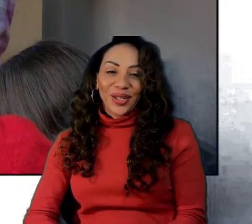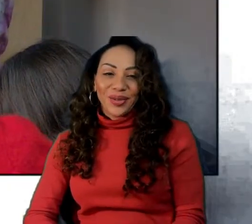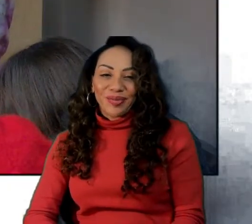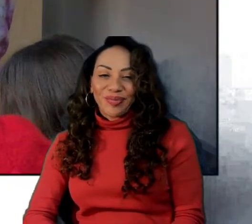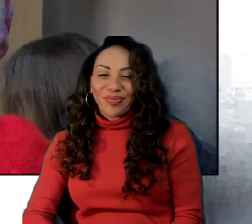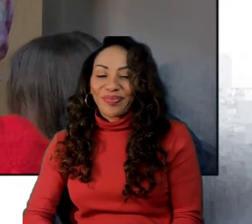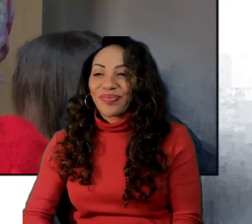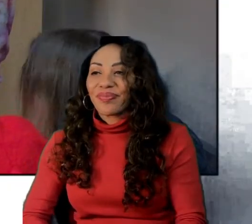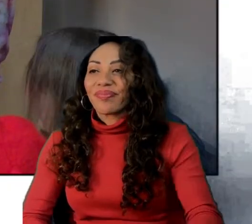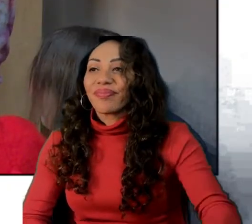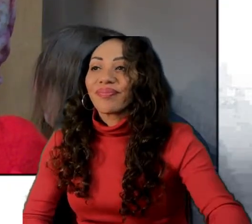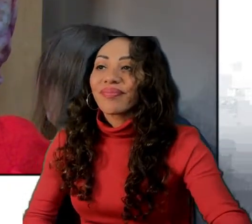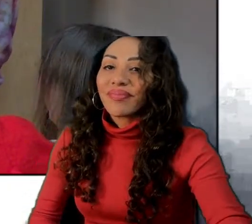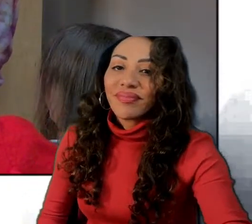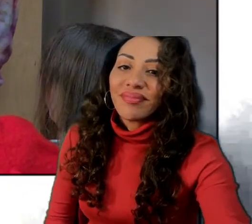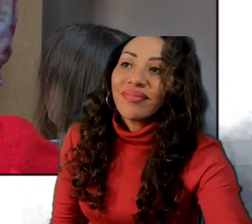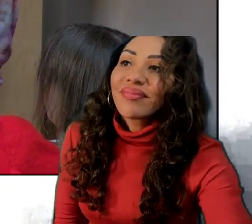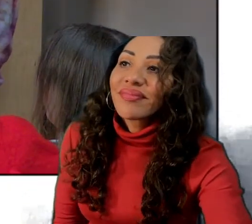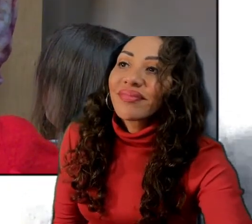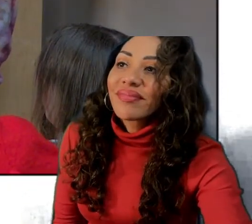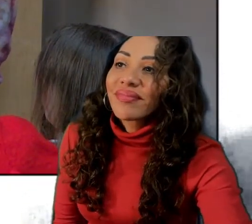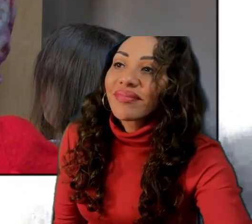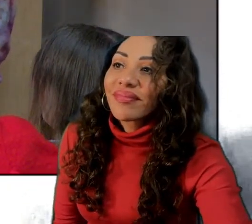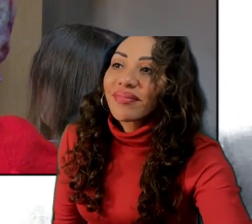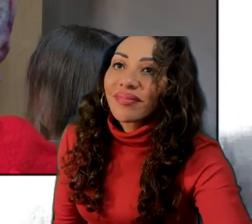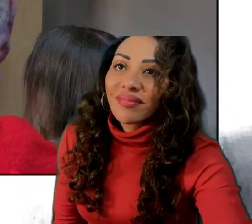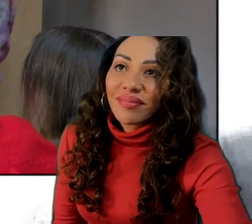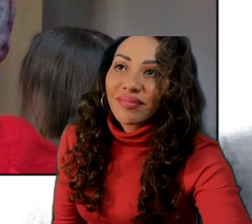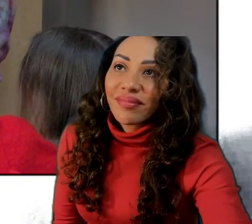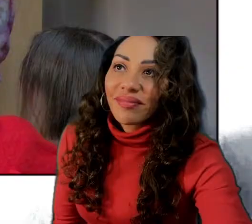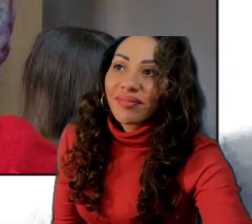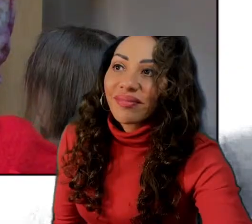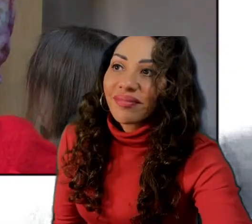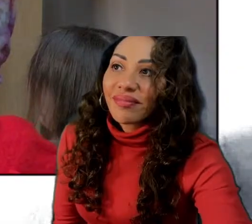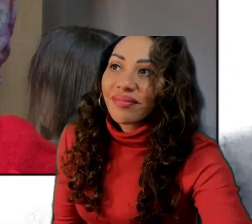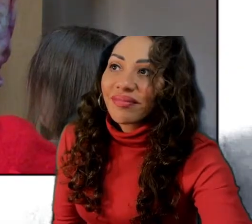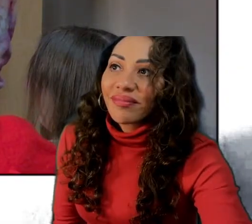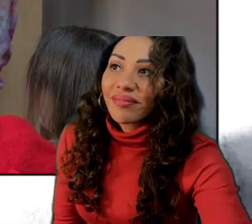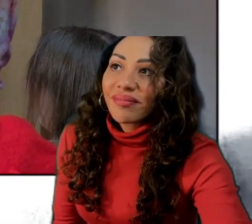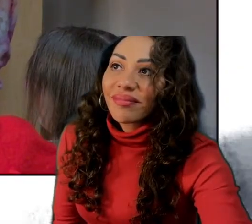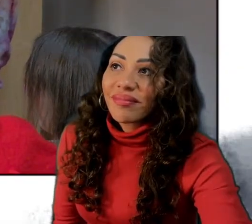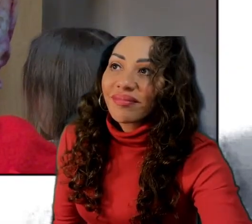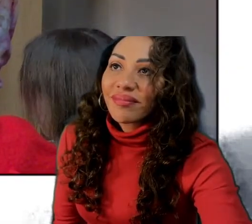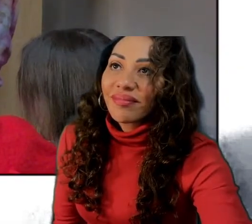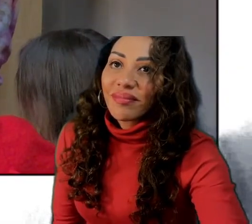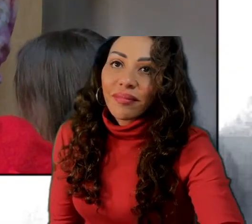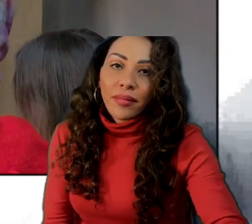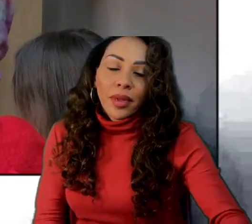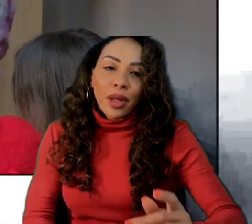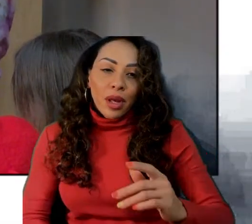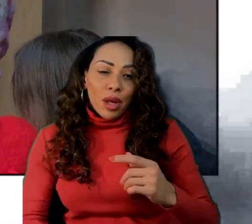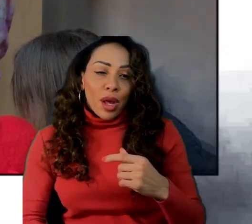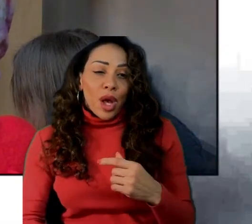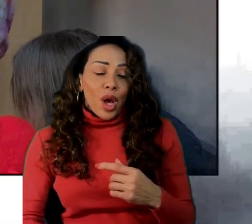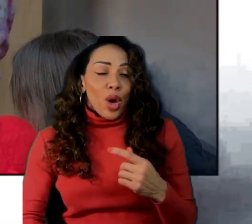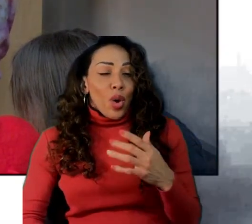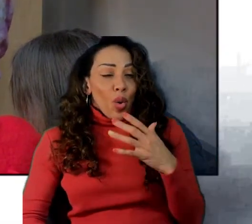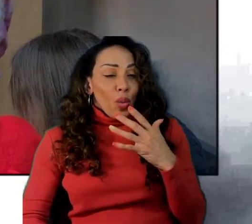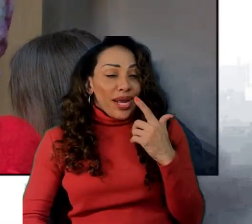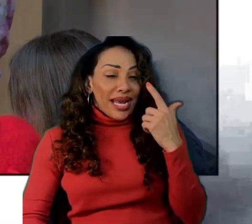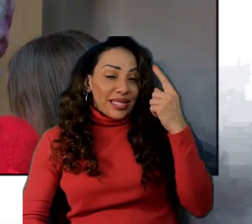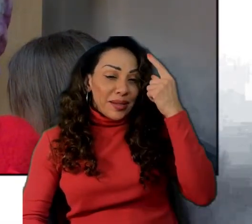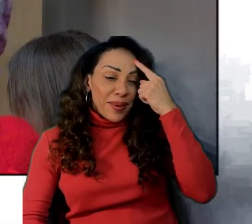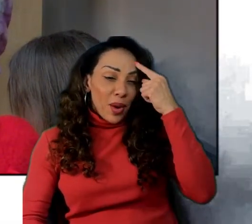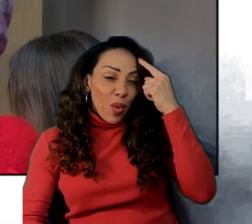yeah, like we were very conscious of like working within the limits that within the project. I